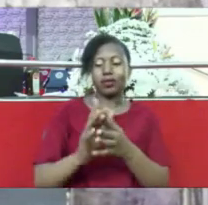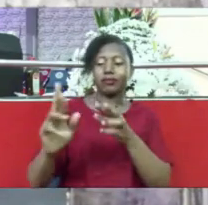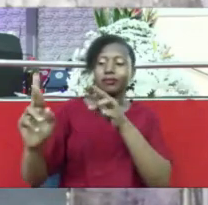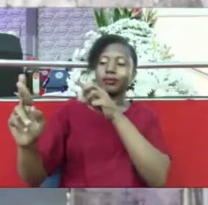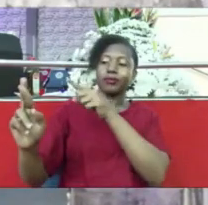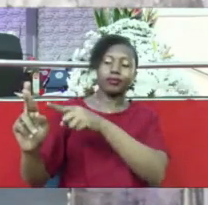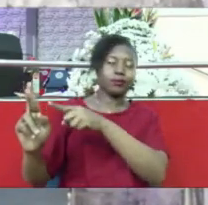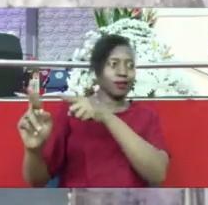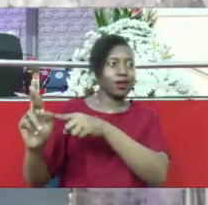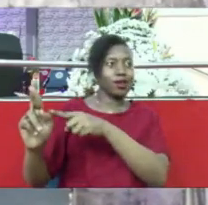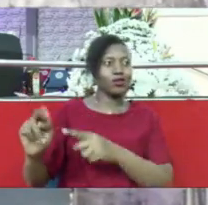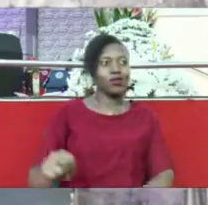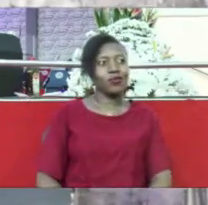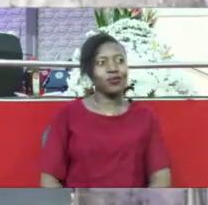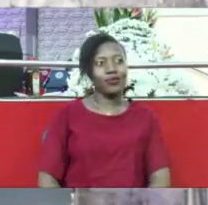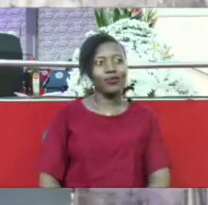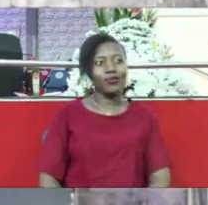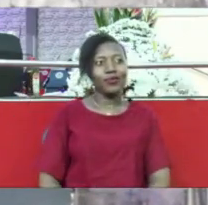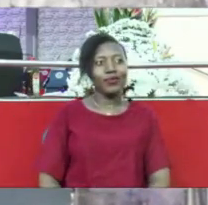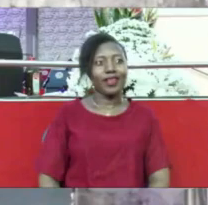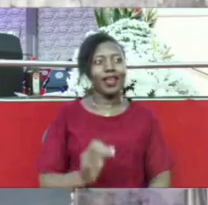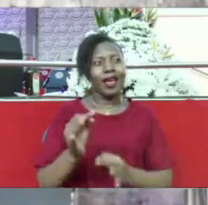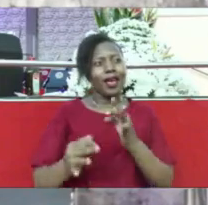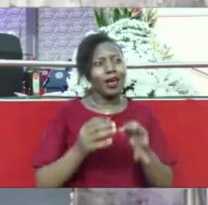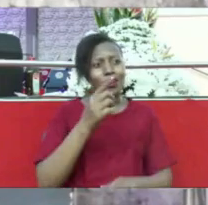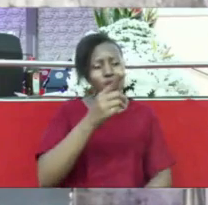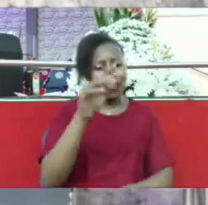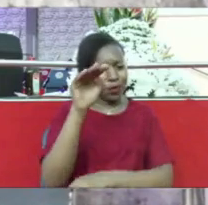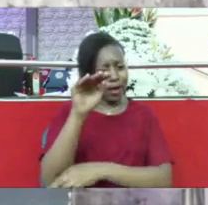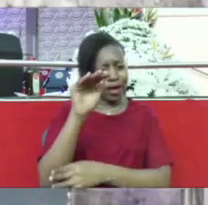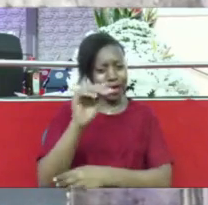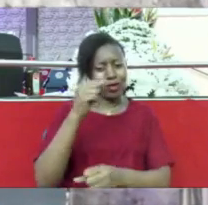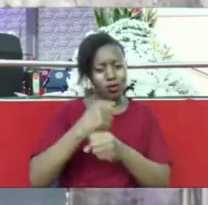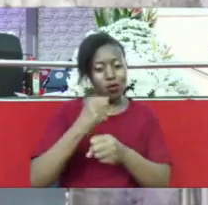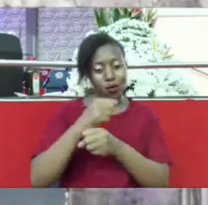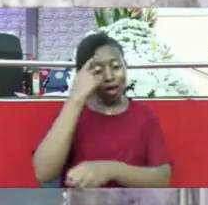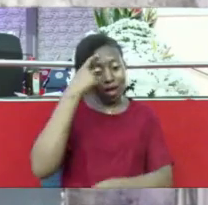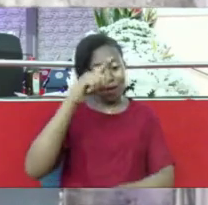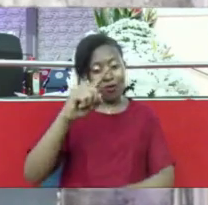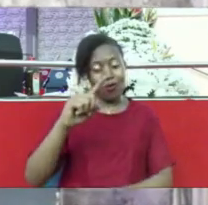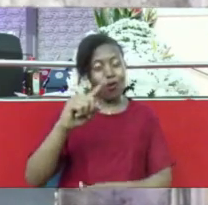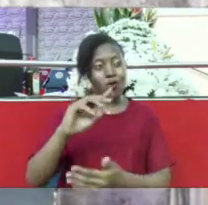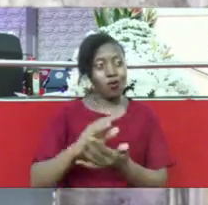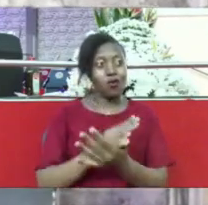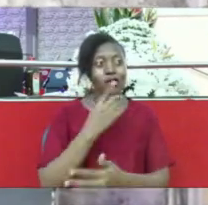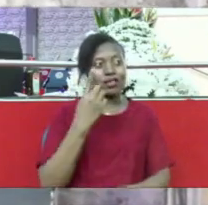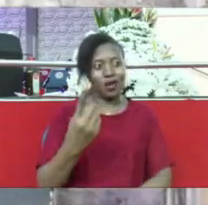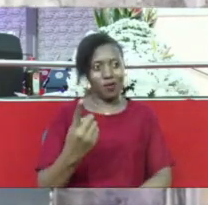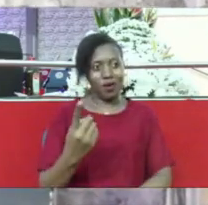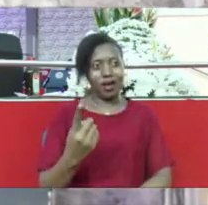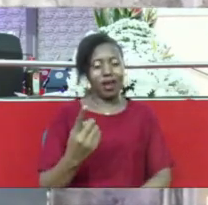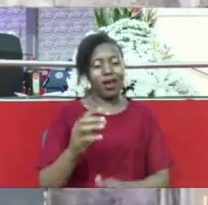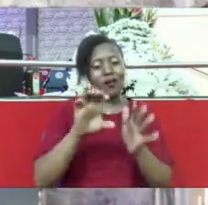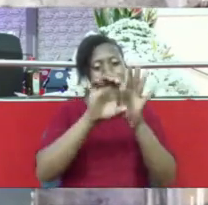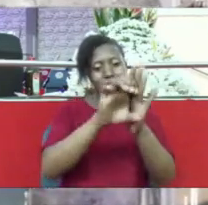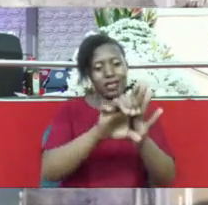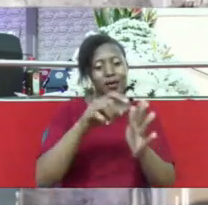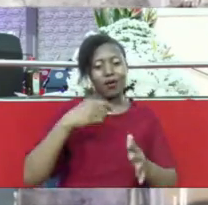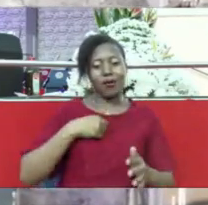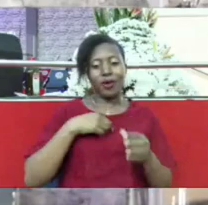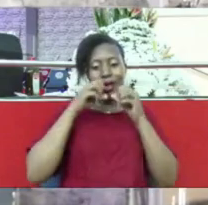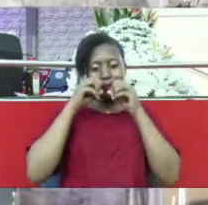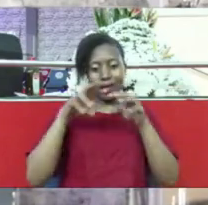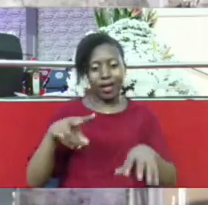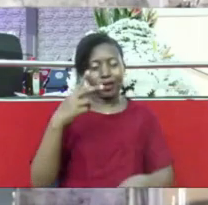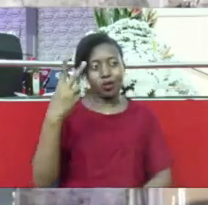kungojea apewe Rahel. If you are asked to work for somebody, you know, I'm blessed with 2 daughters. Niko na binti wawili. Praise the